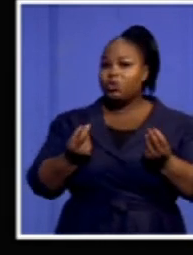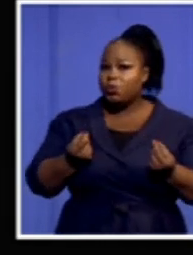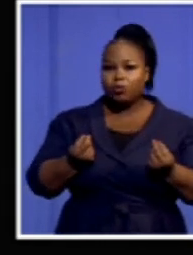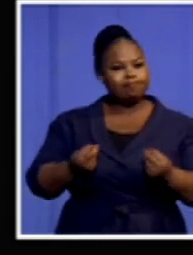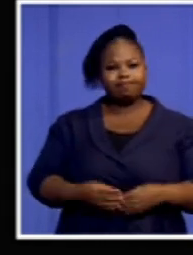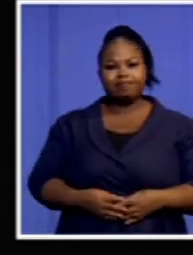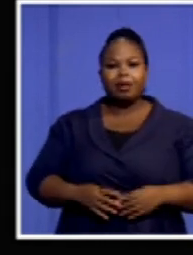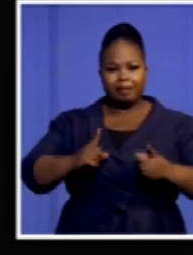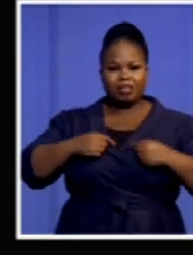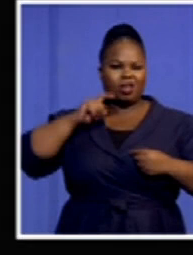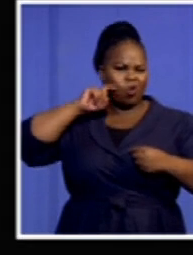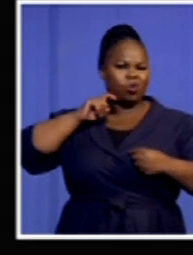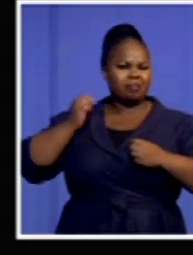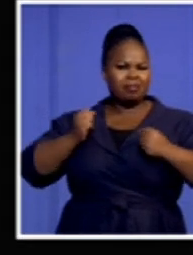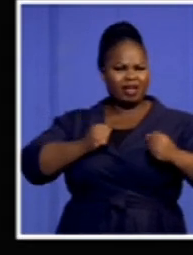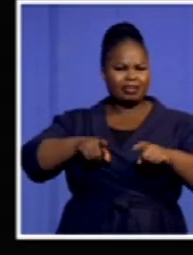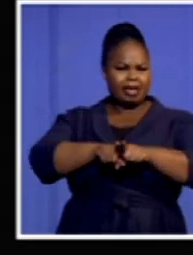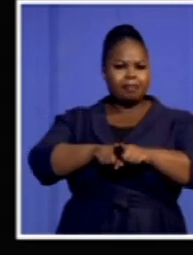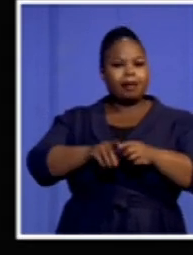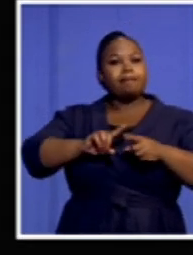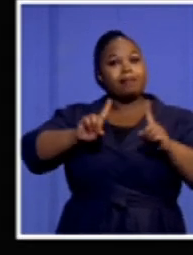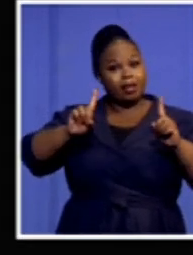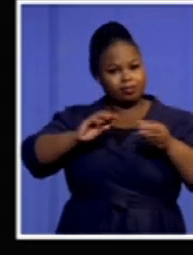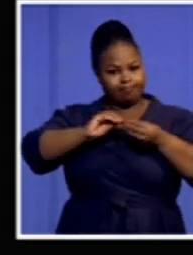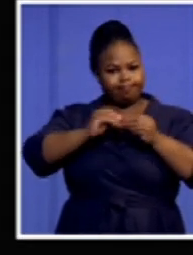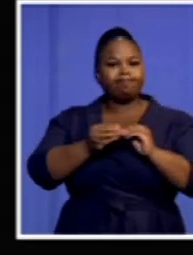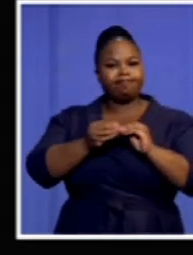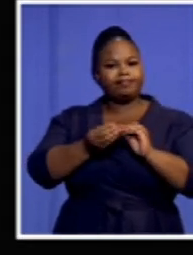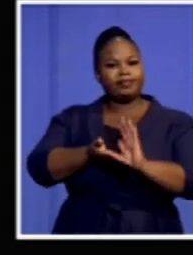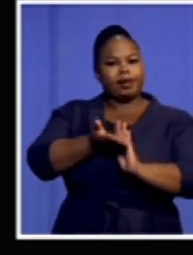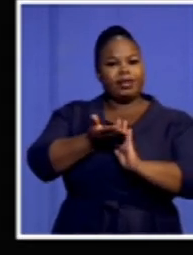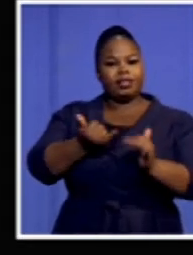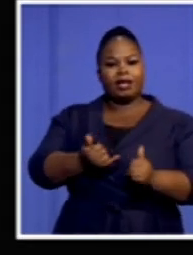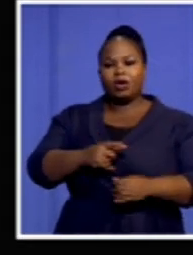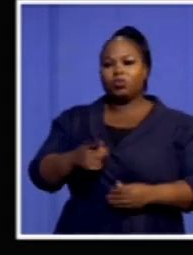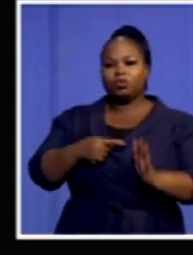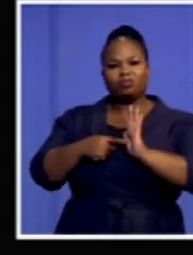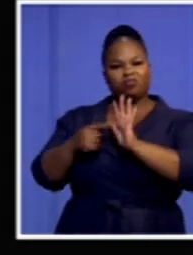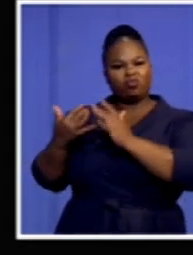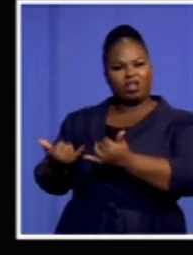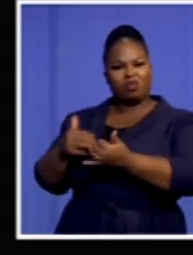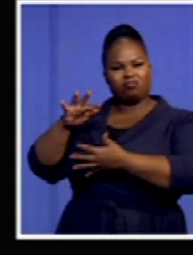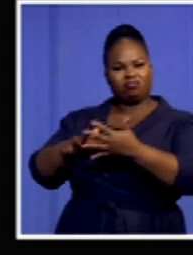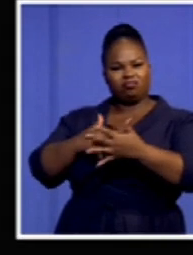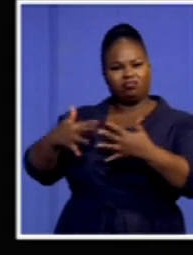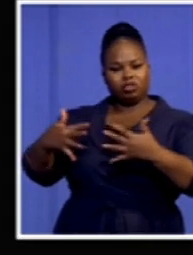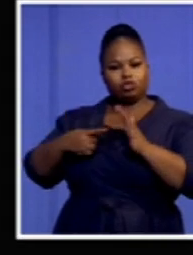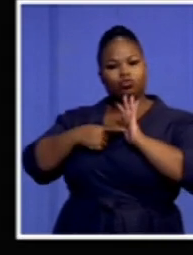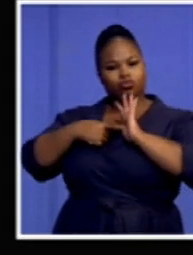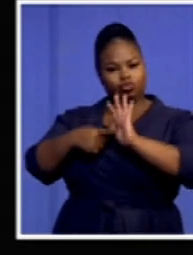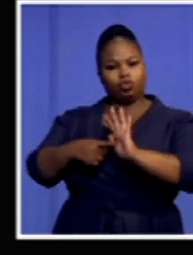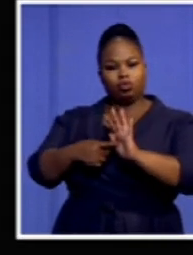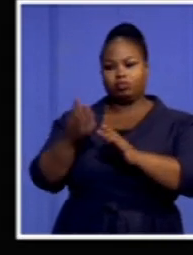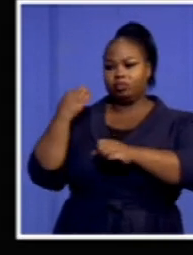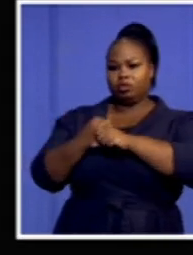and we have done a table that at least show the regulations of 2017 and